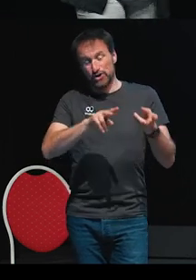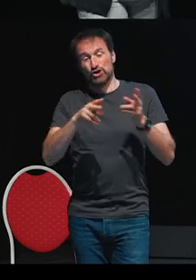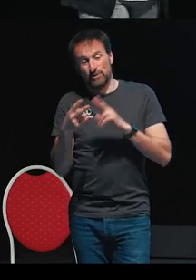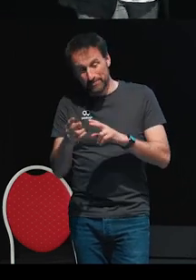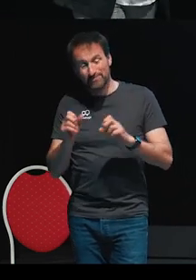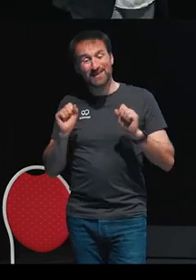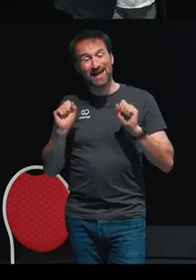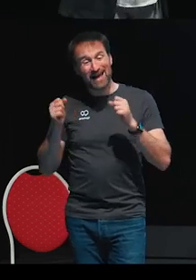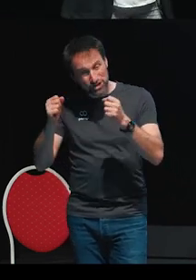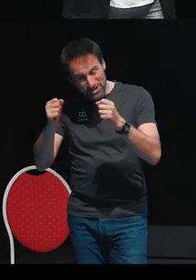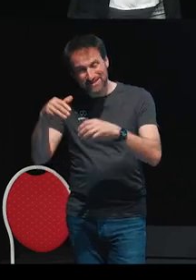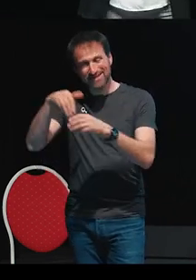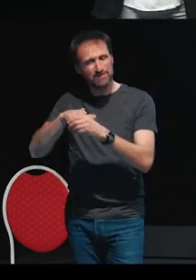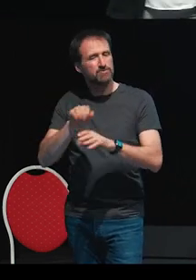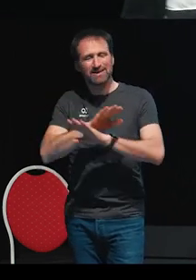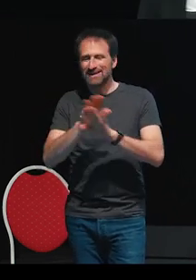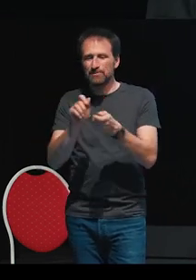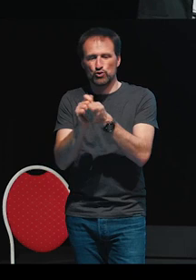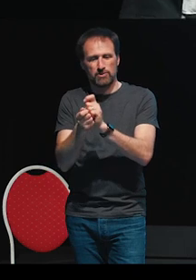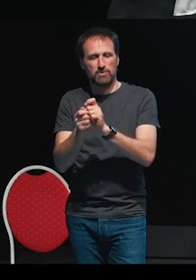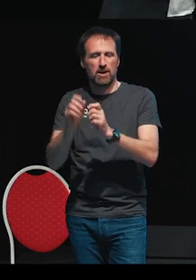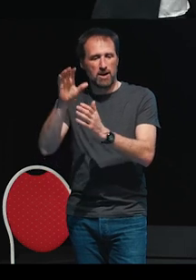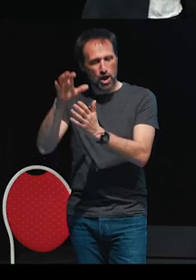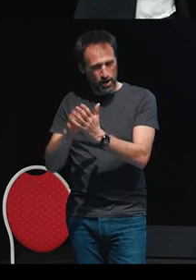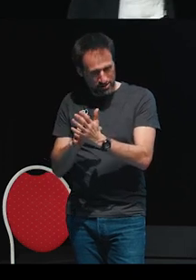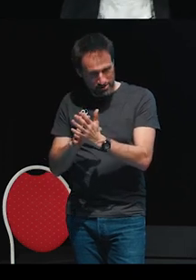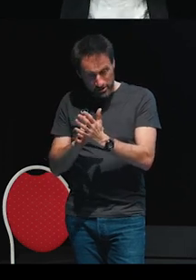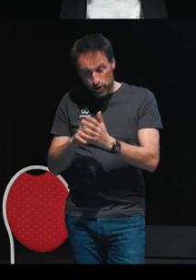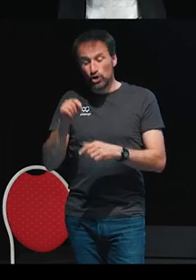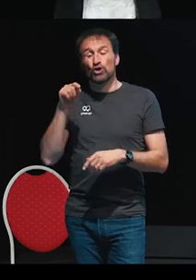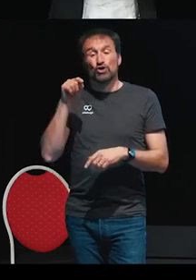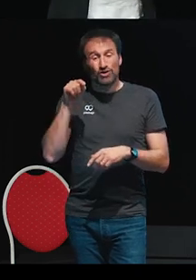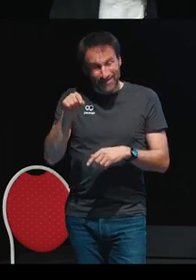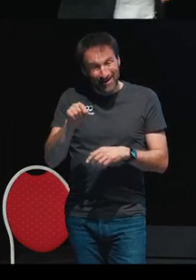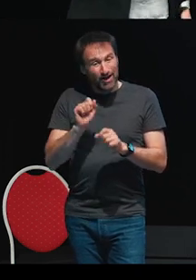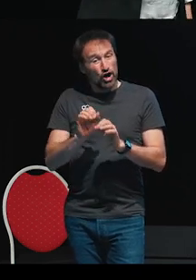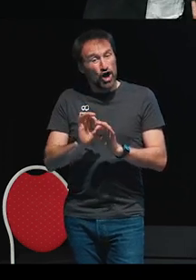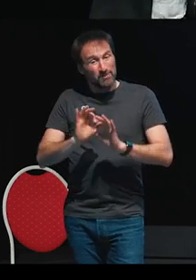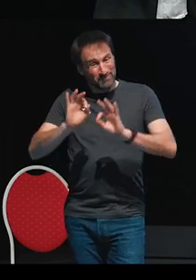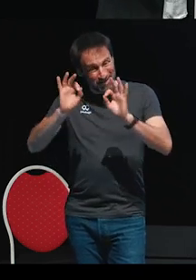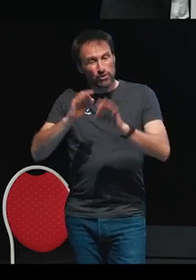in an immutable log, and then we can have another optimization on our